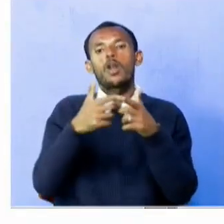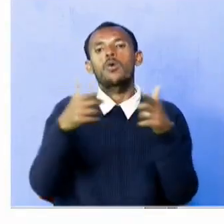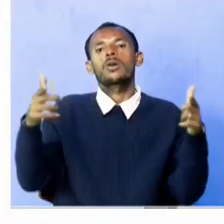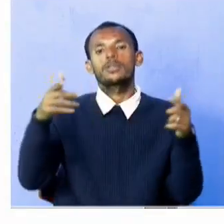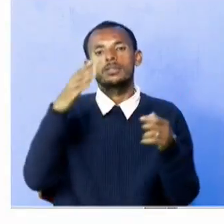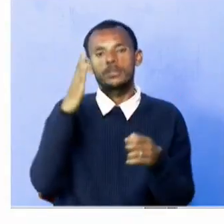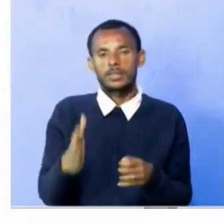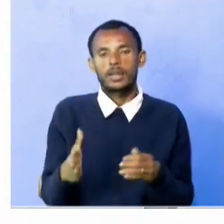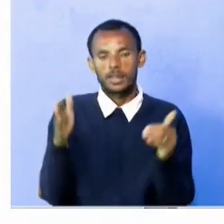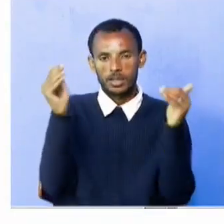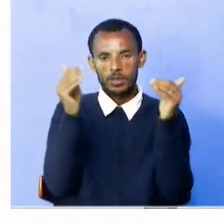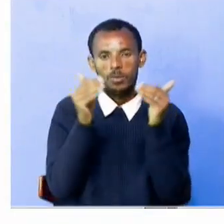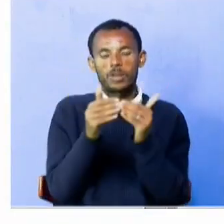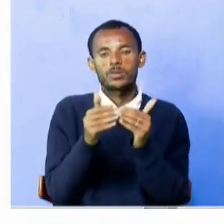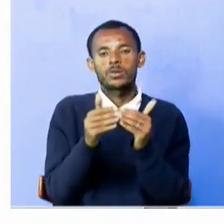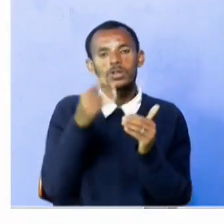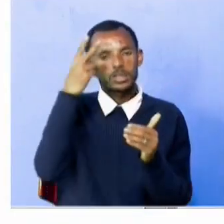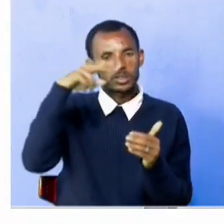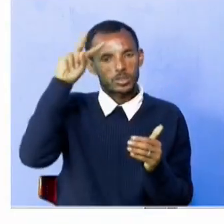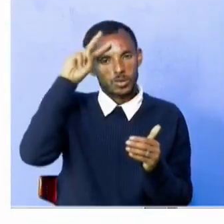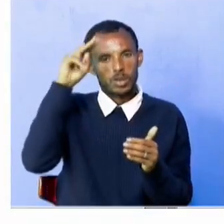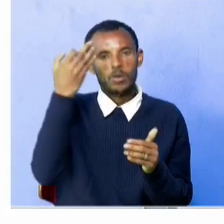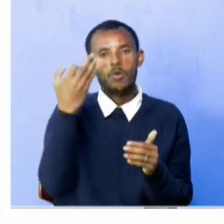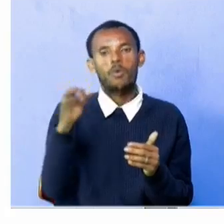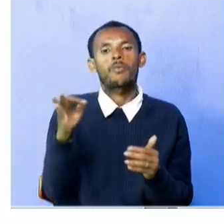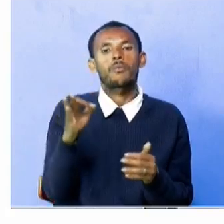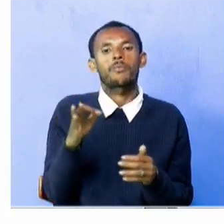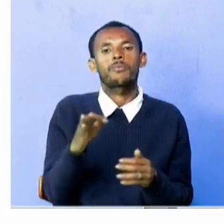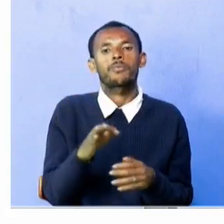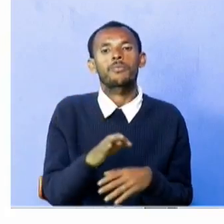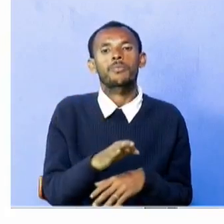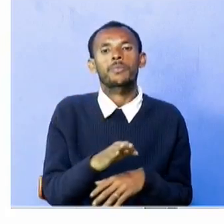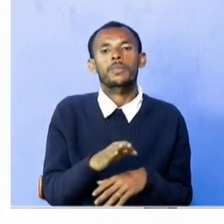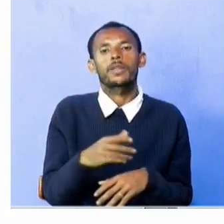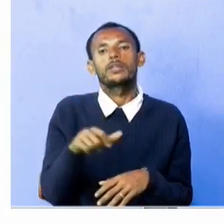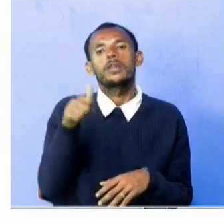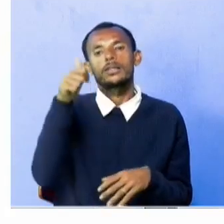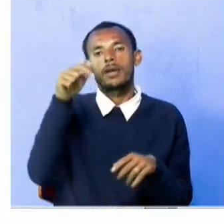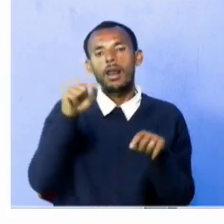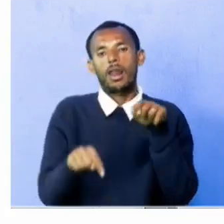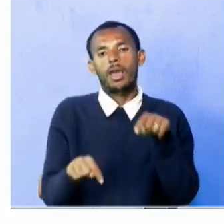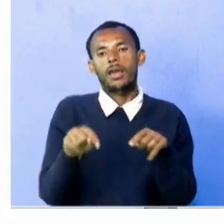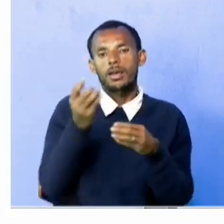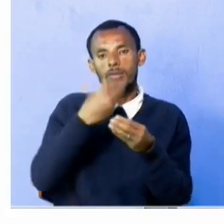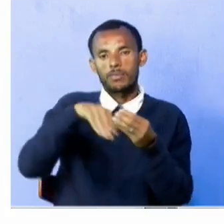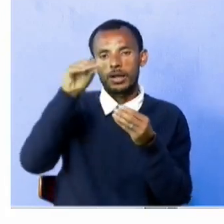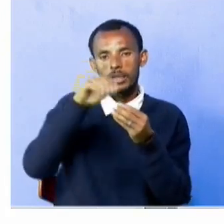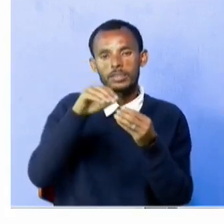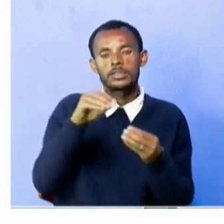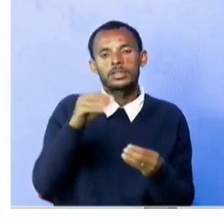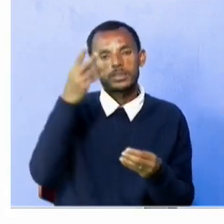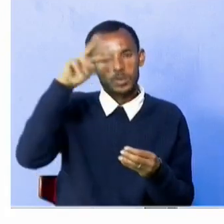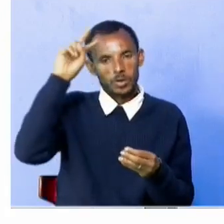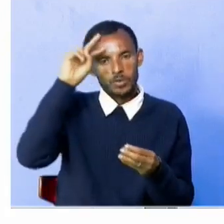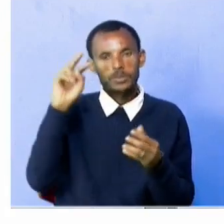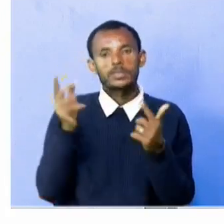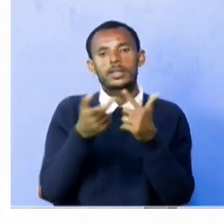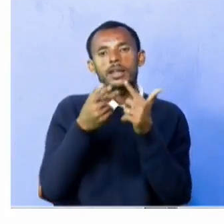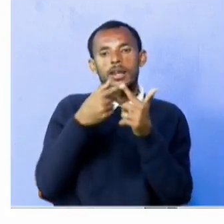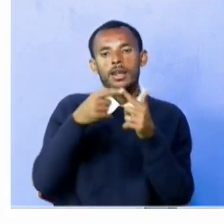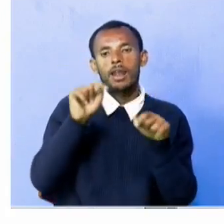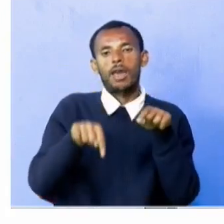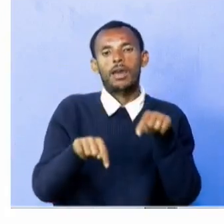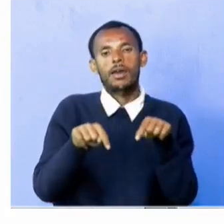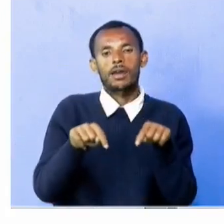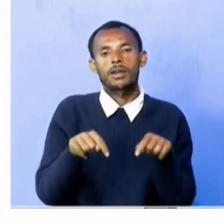to the square of the other leg plus the square of the second leg.